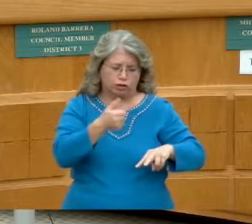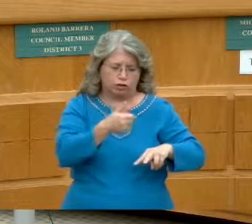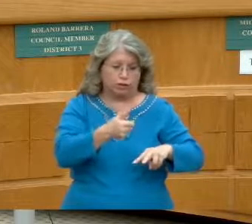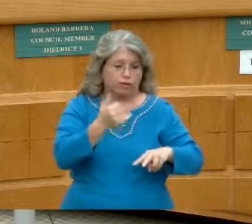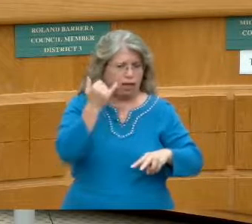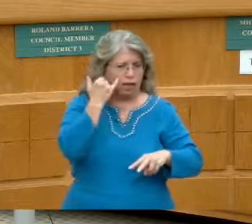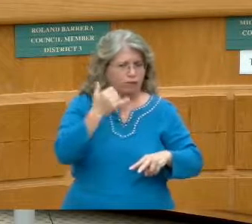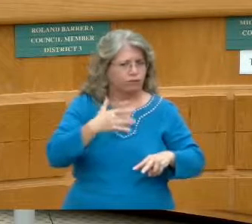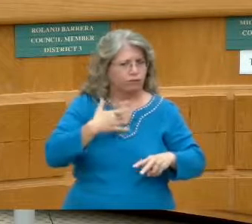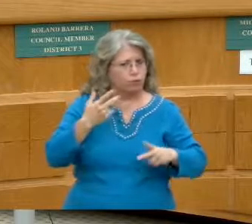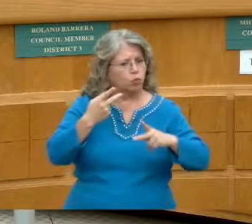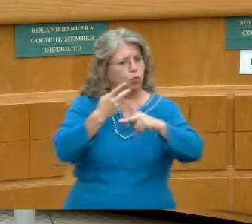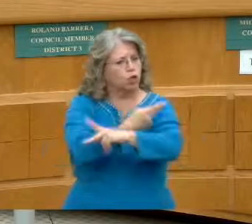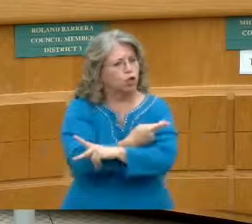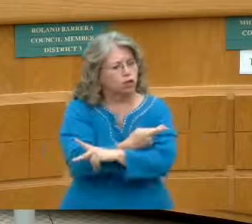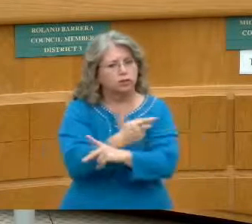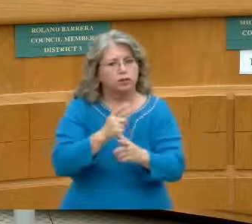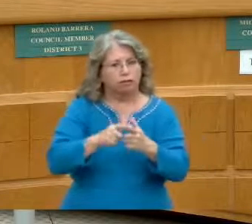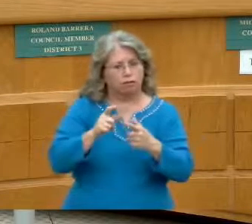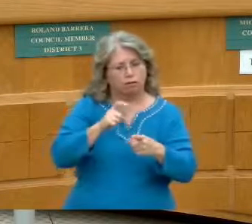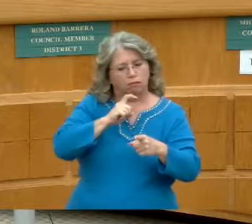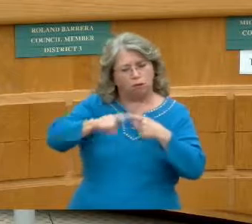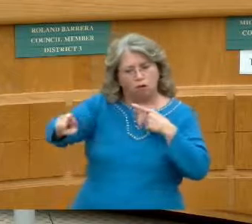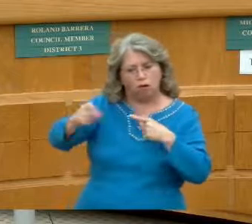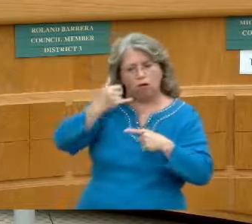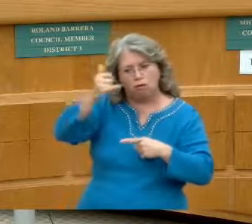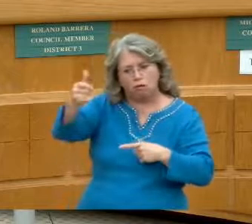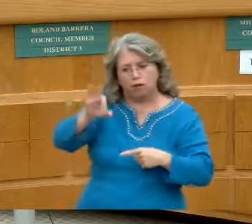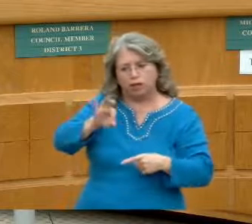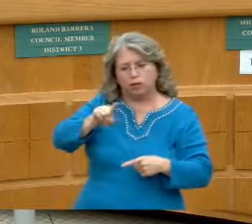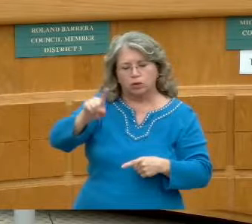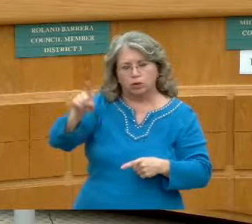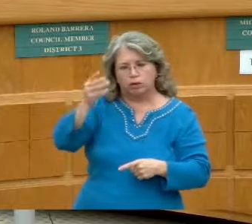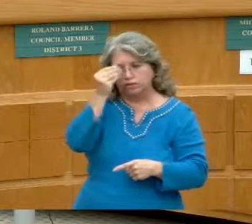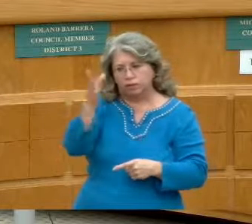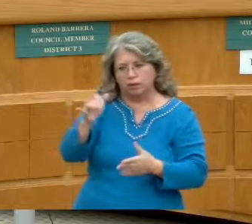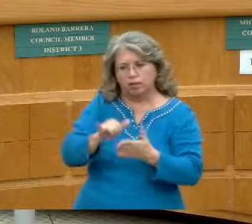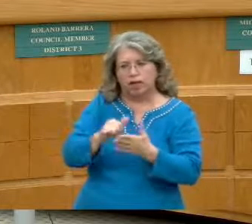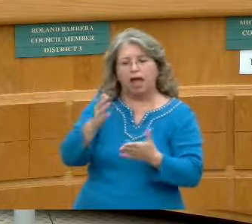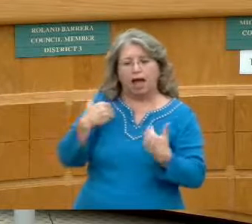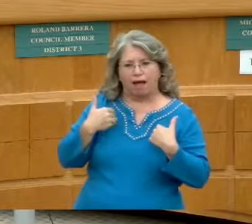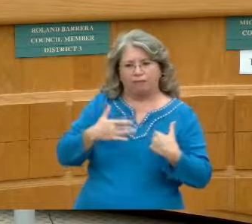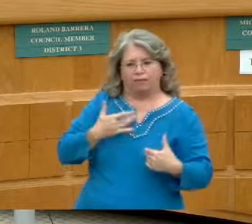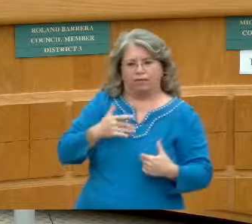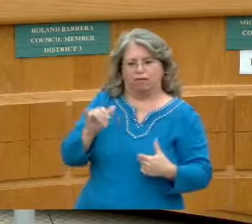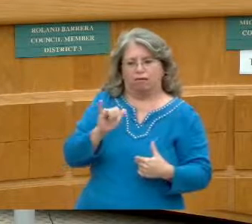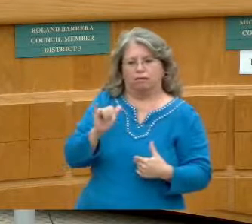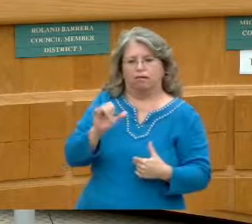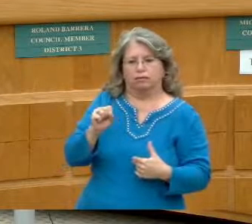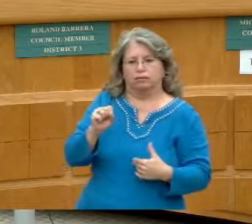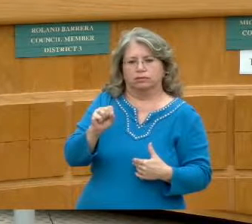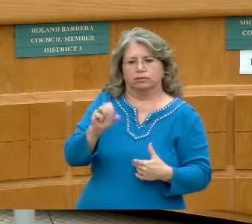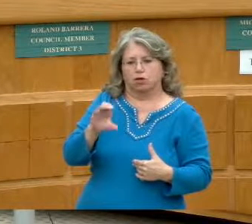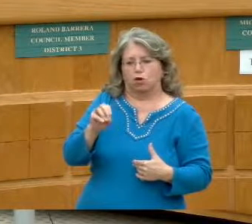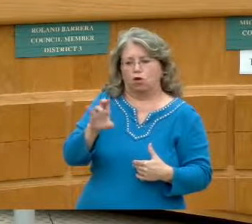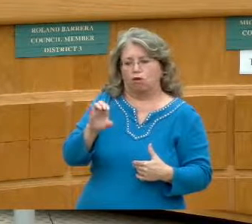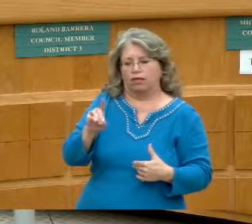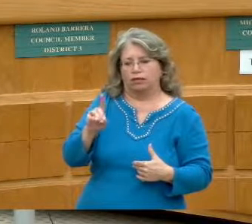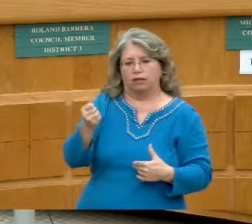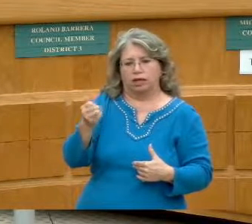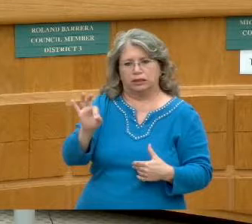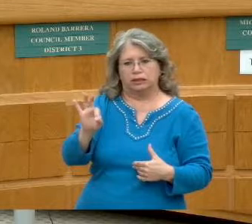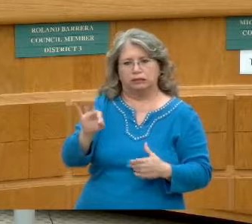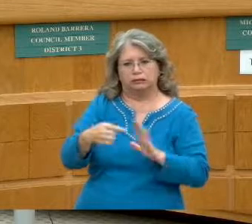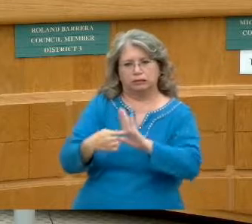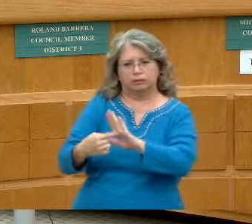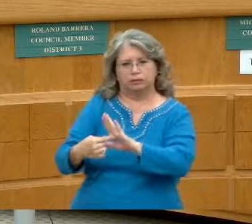call 911 and let the operator know that you have symptoms of COVID-19. Me siento enfermo, pero no tengo un vehículo para llegar a un lugar de